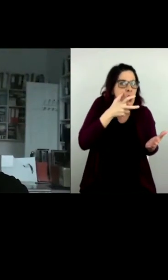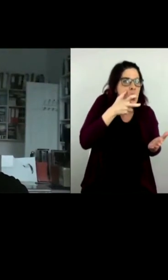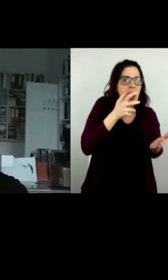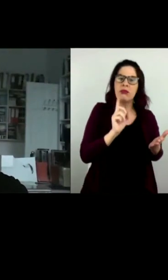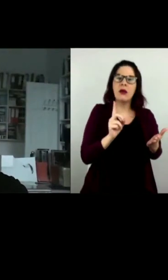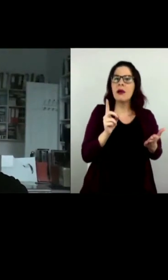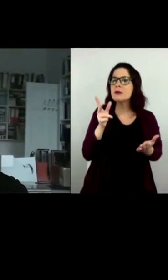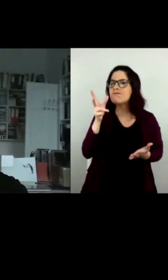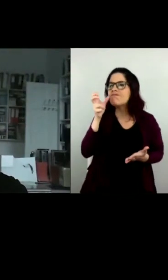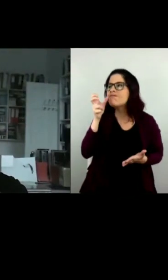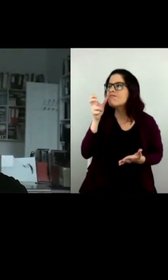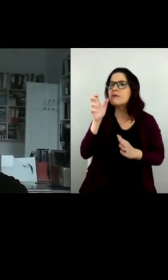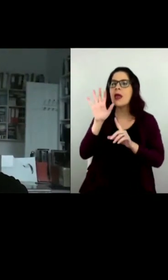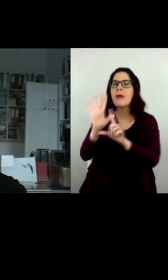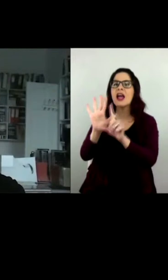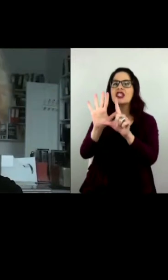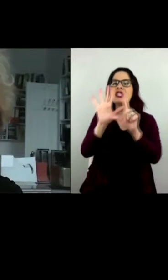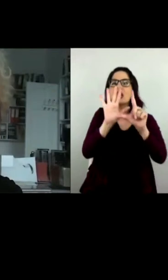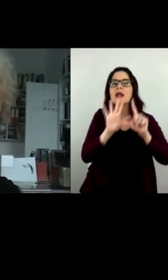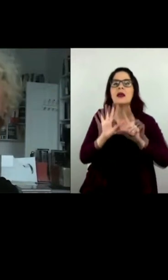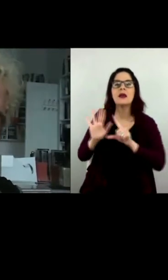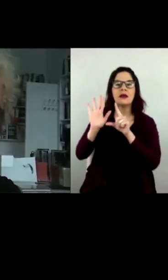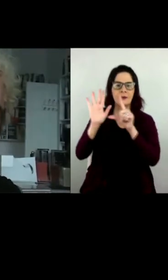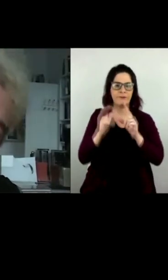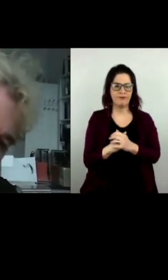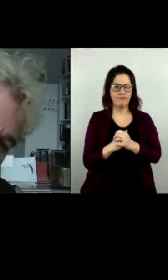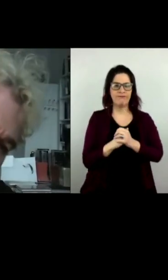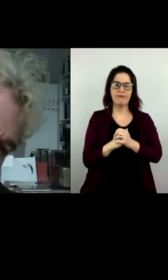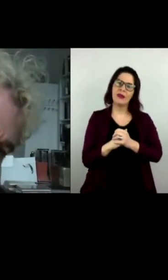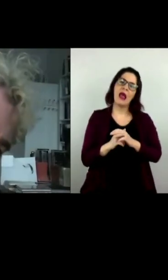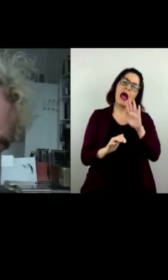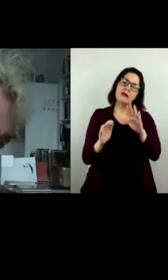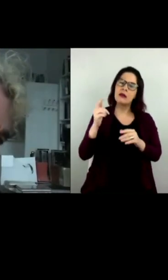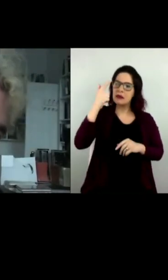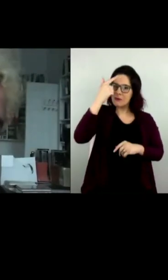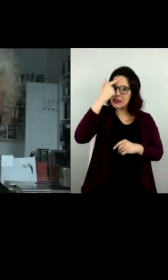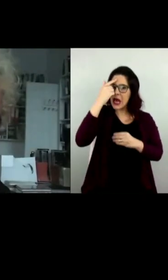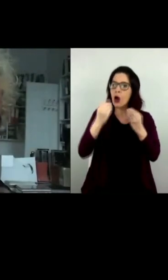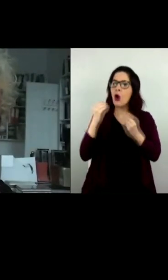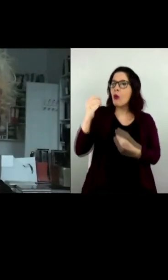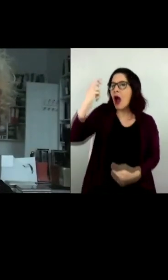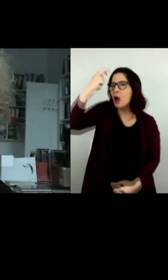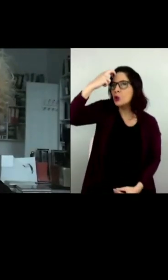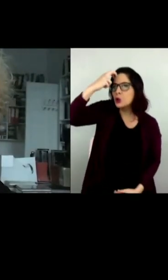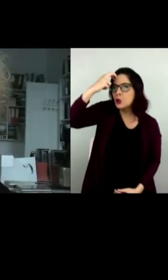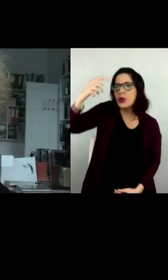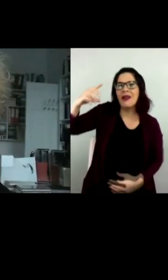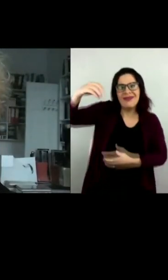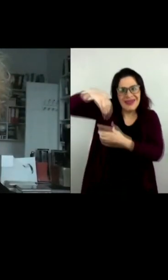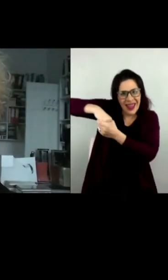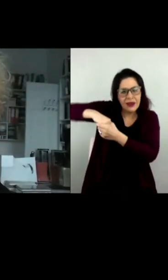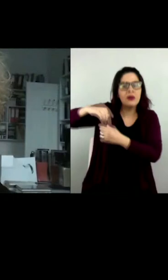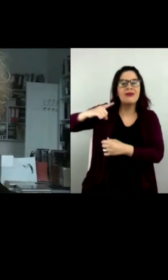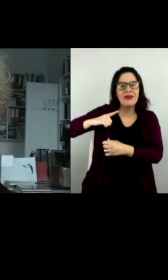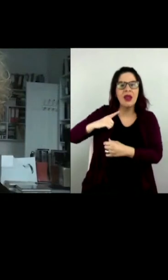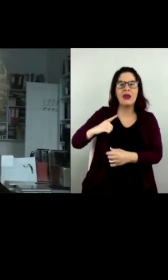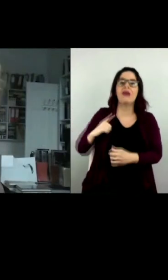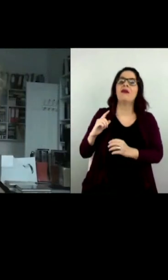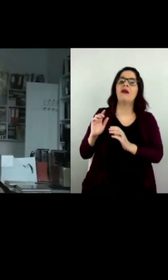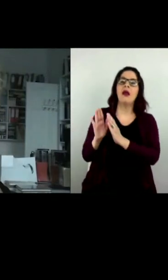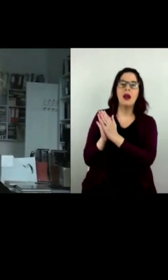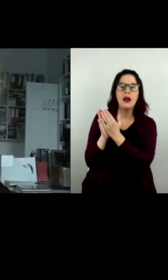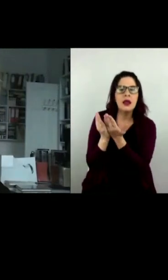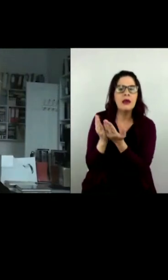emphasize the kind of literary aspect of our culture. And that's why I responded so much